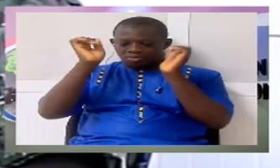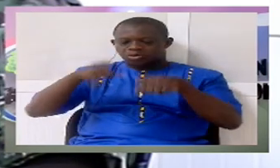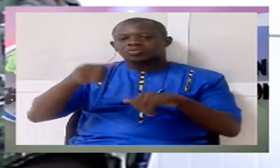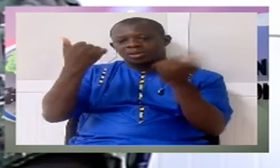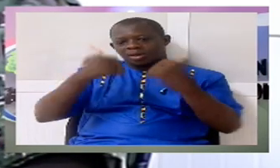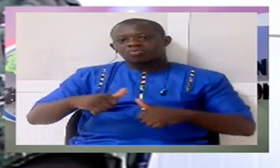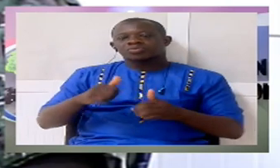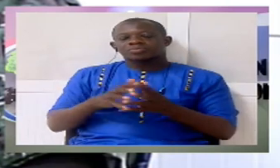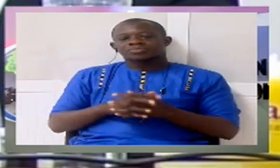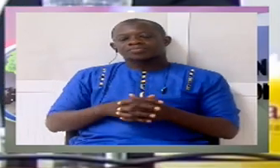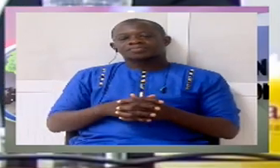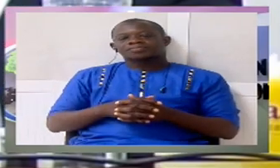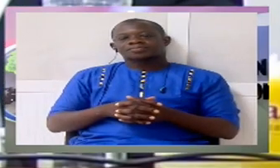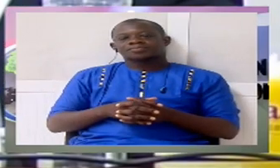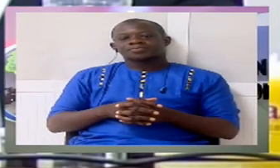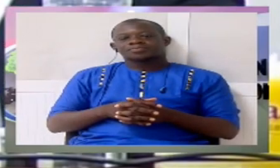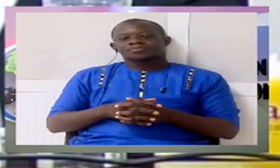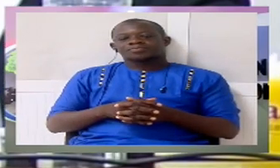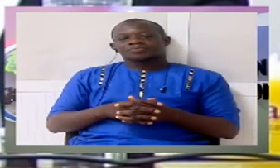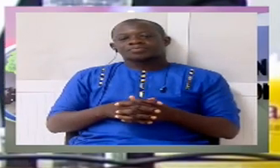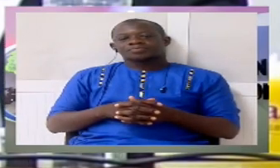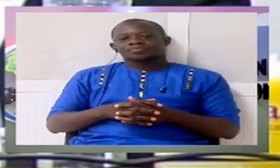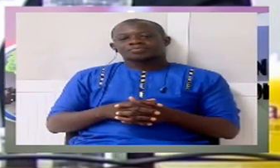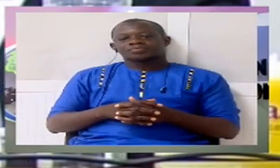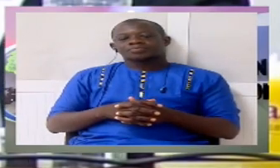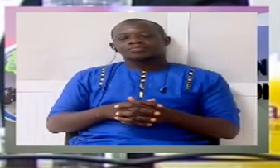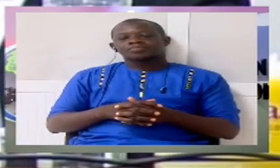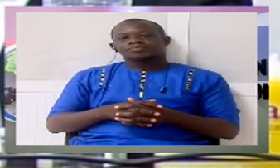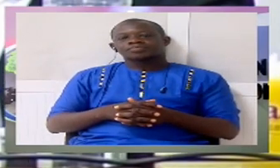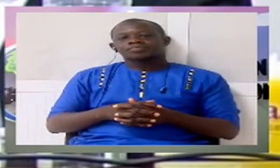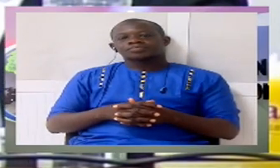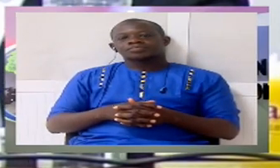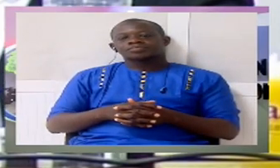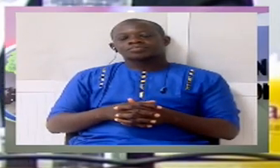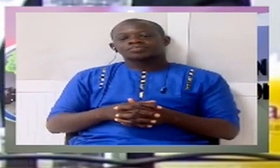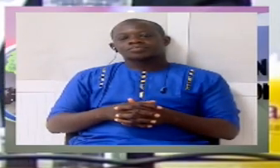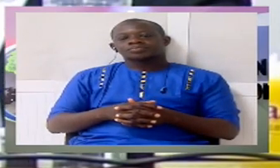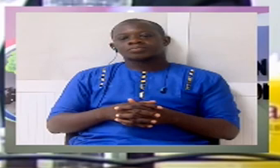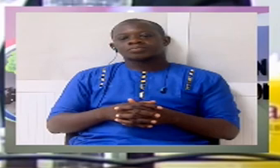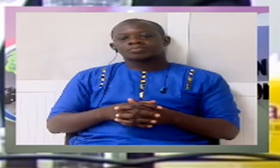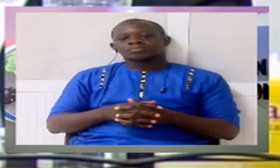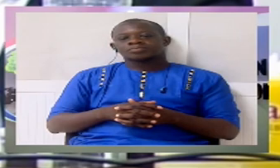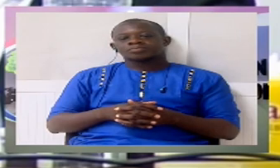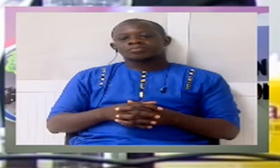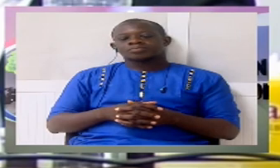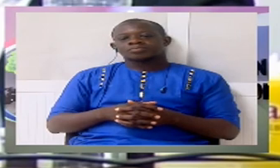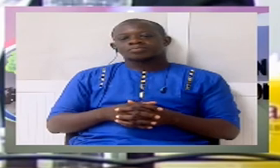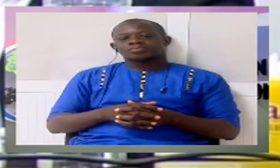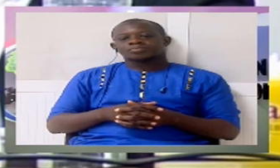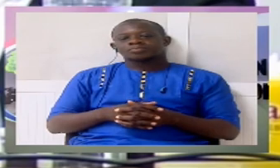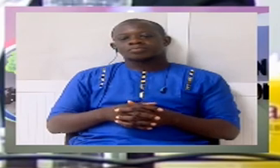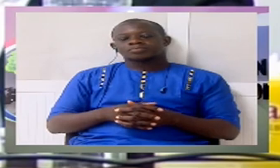could be. And What was the distance